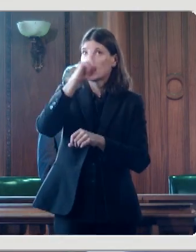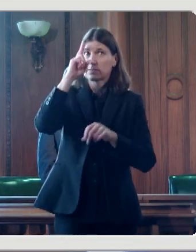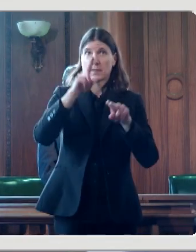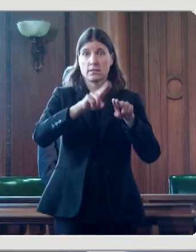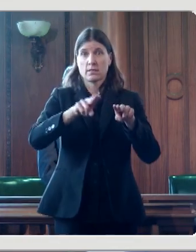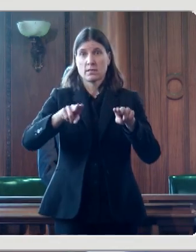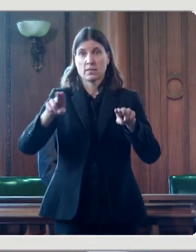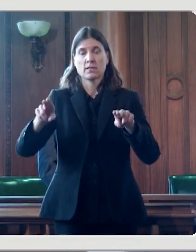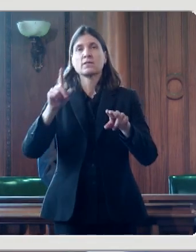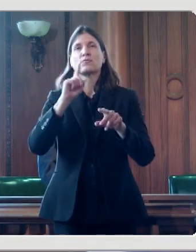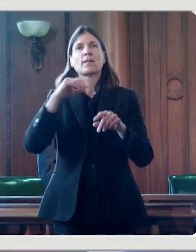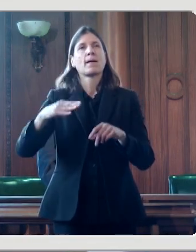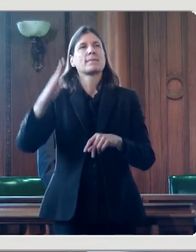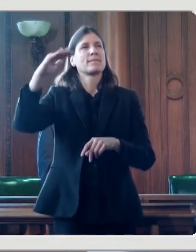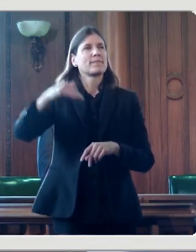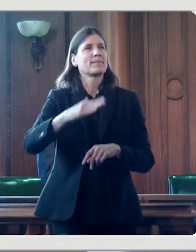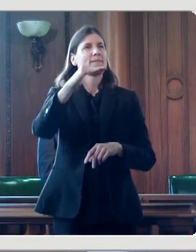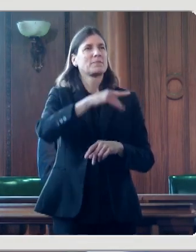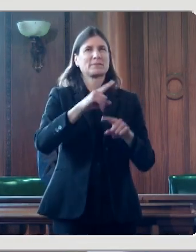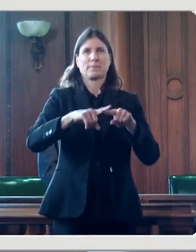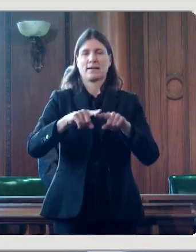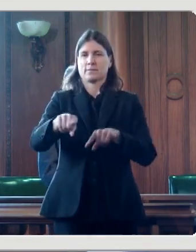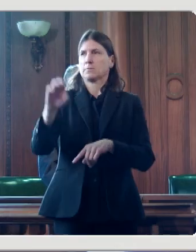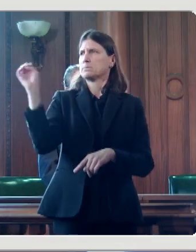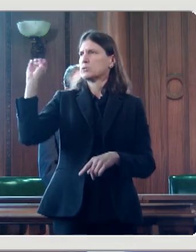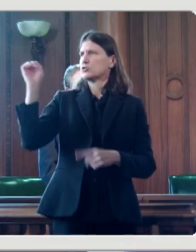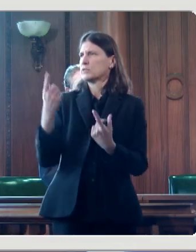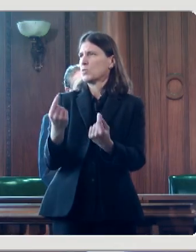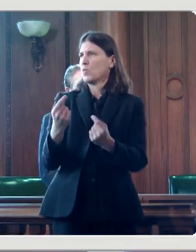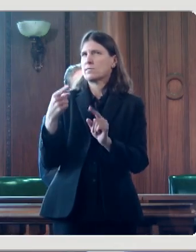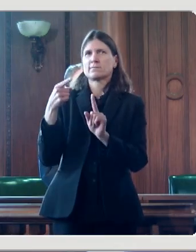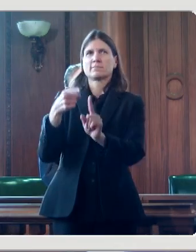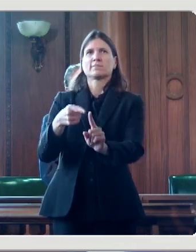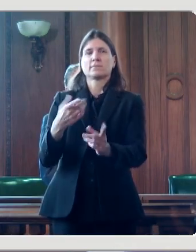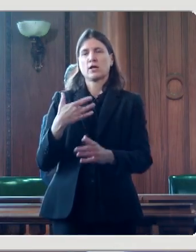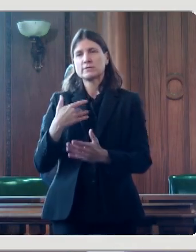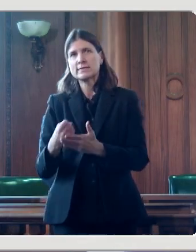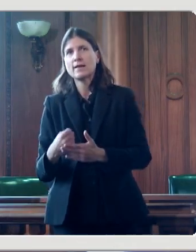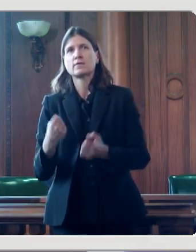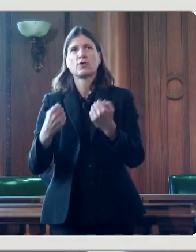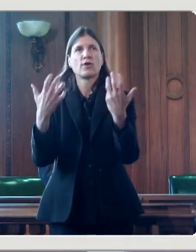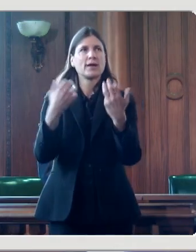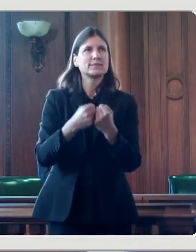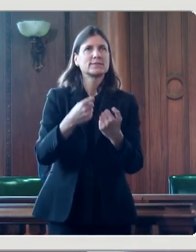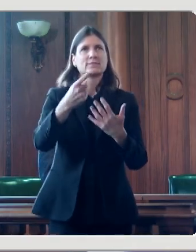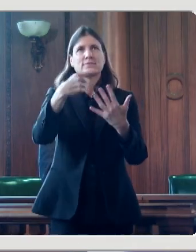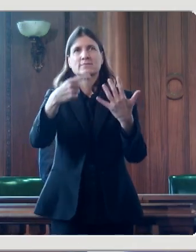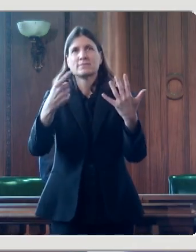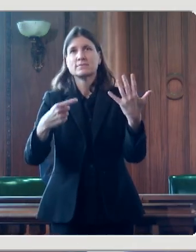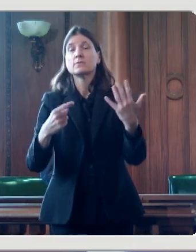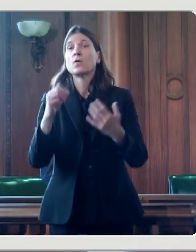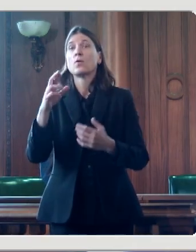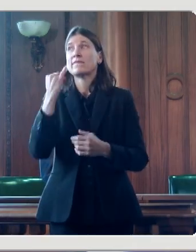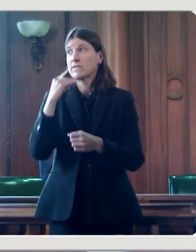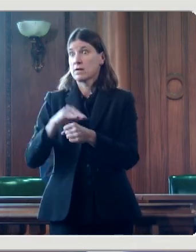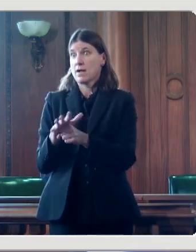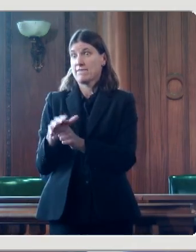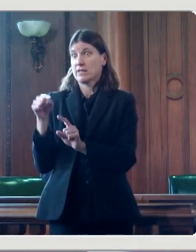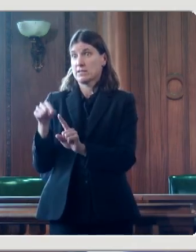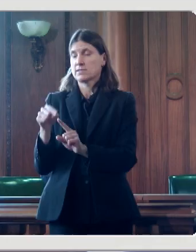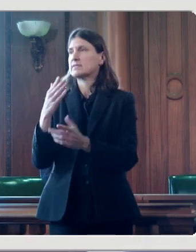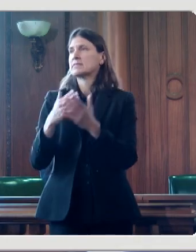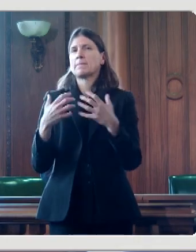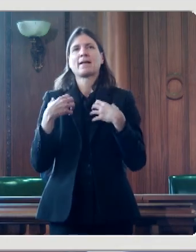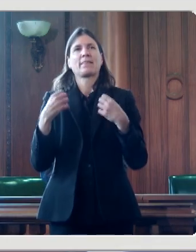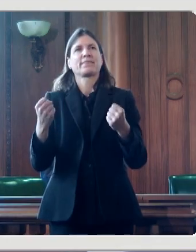more, particularly in the next few weeks, because as we know, the first thing to happen is exposures, then it's test positivity,